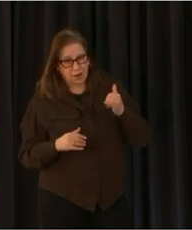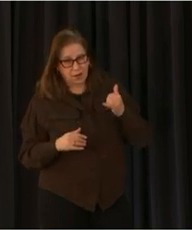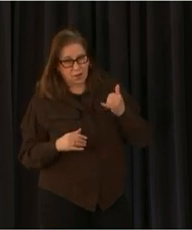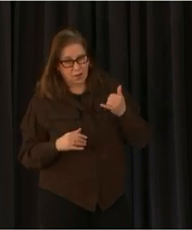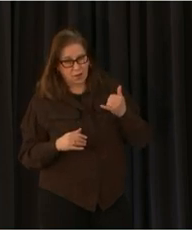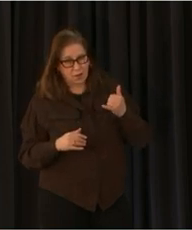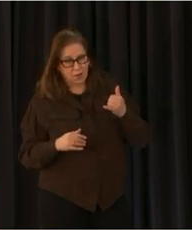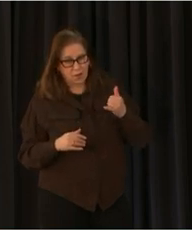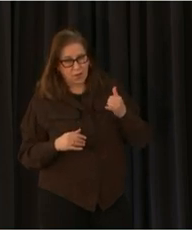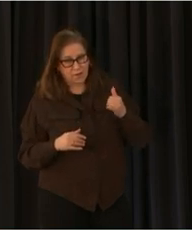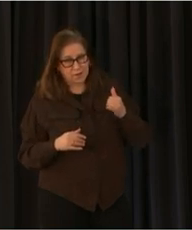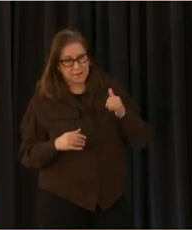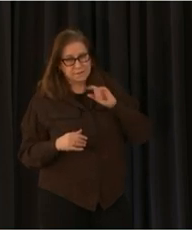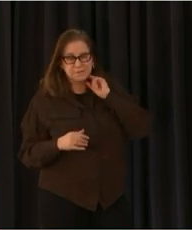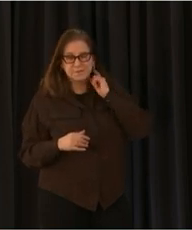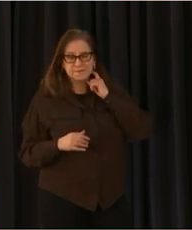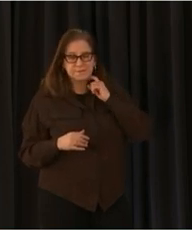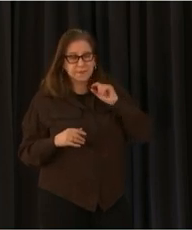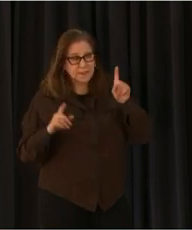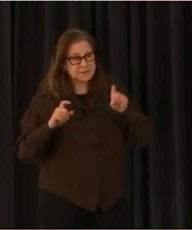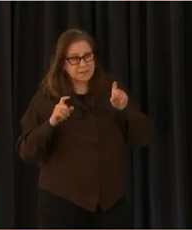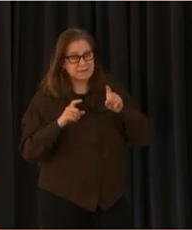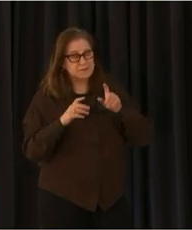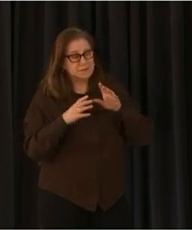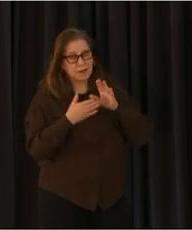seeing the testing is down, is